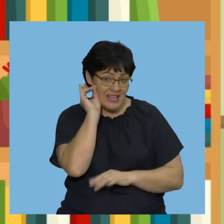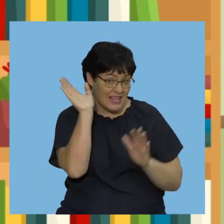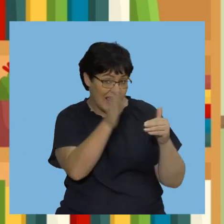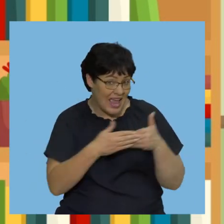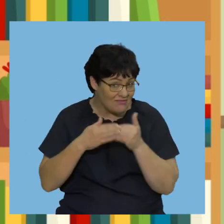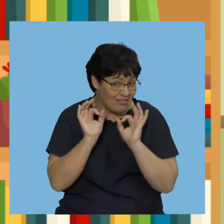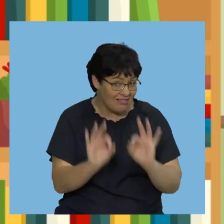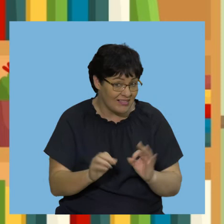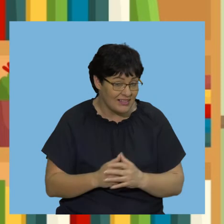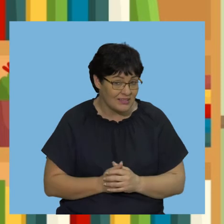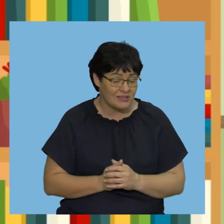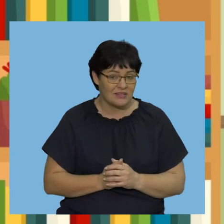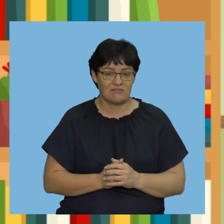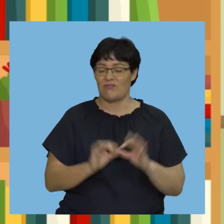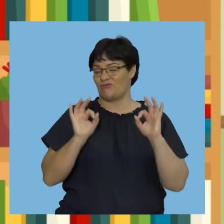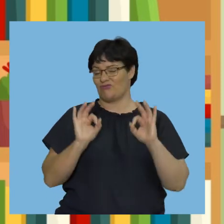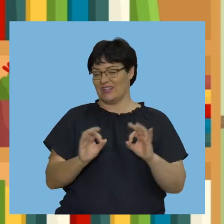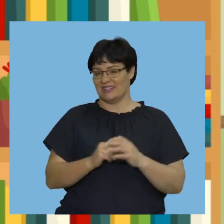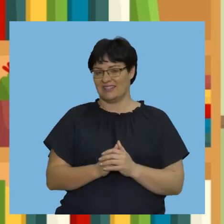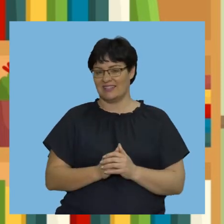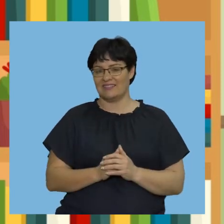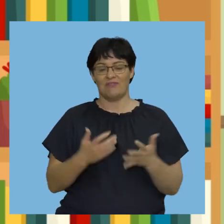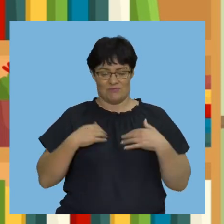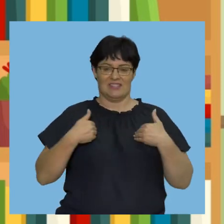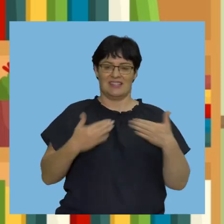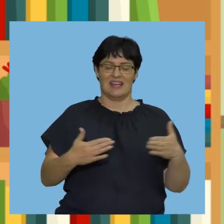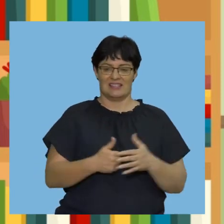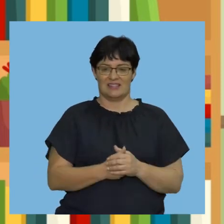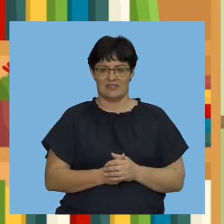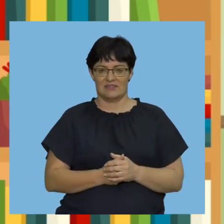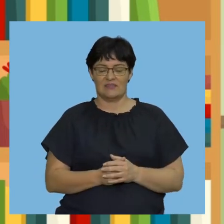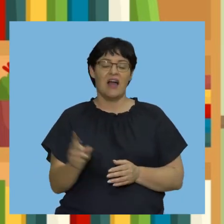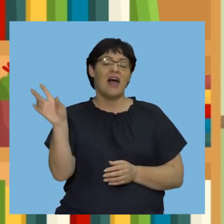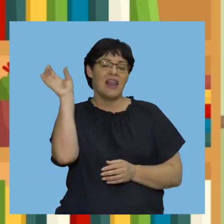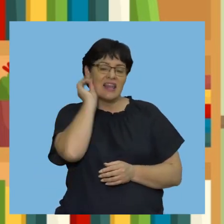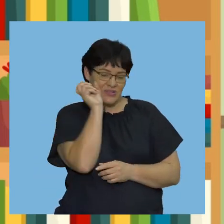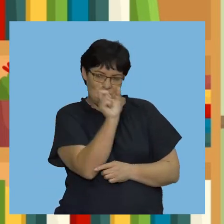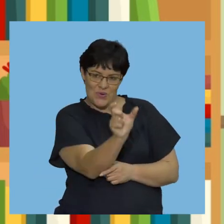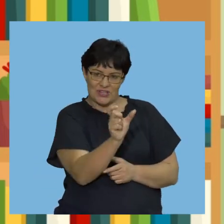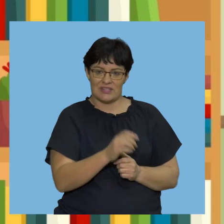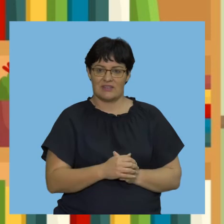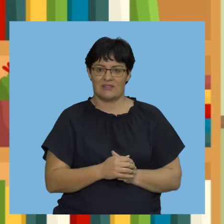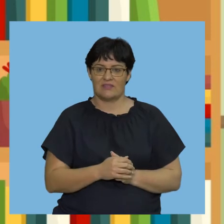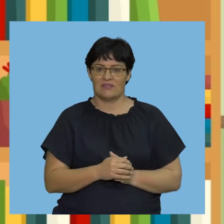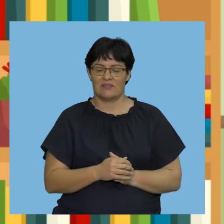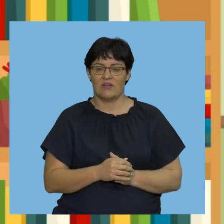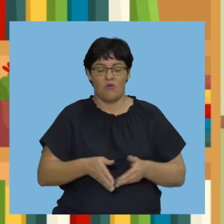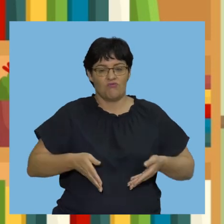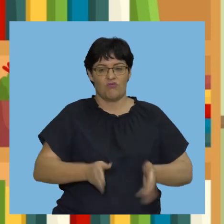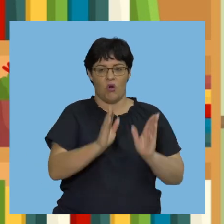very carefully? Great. Let's begin. Listen to this word.